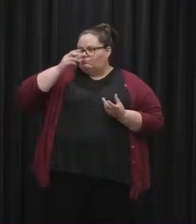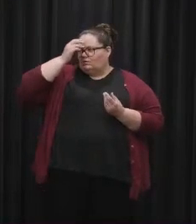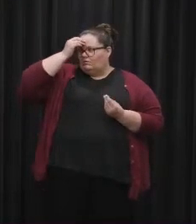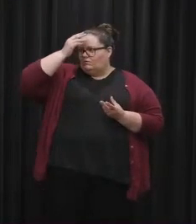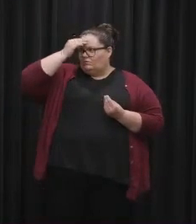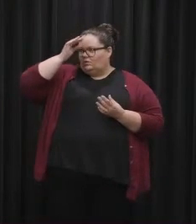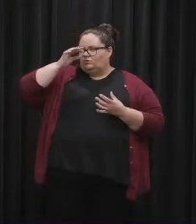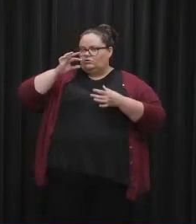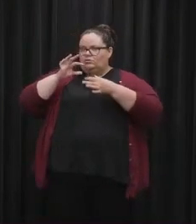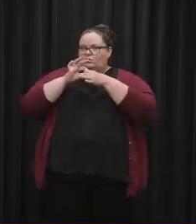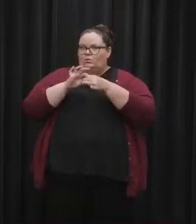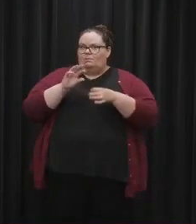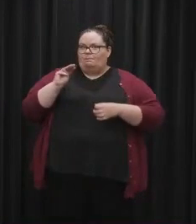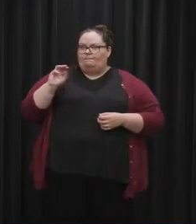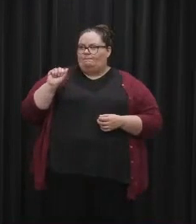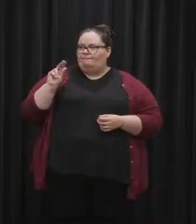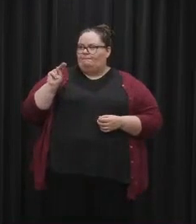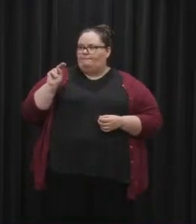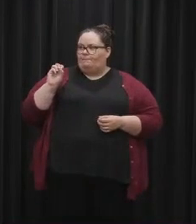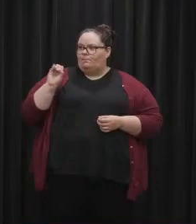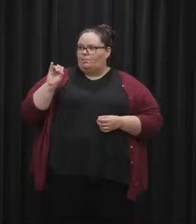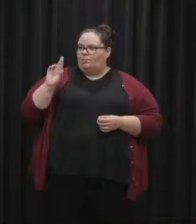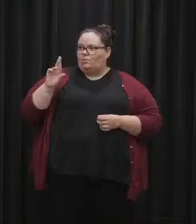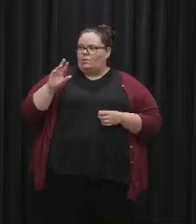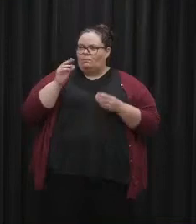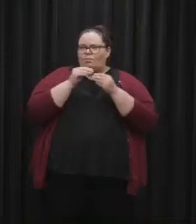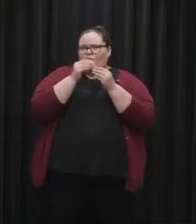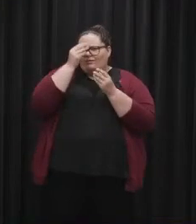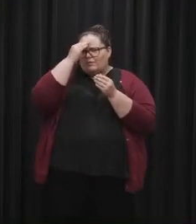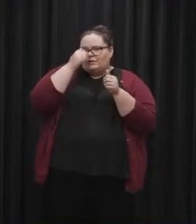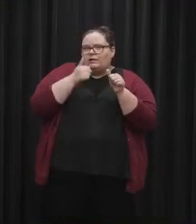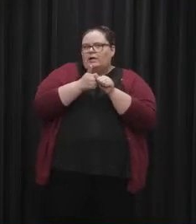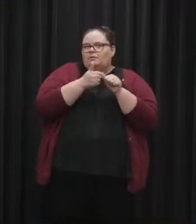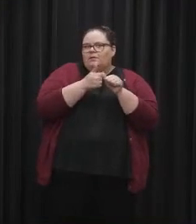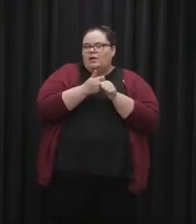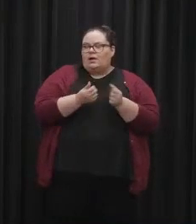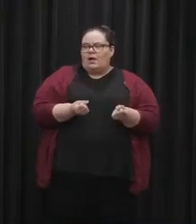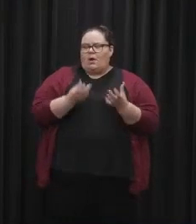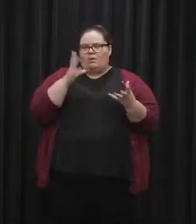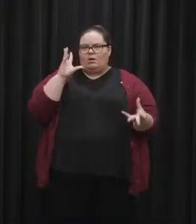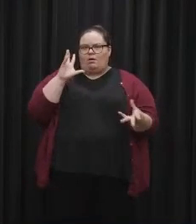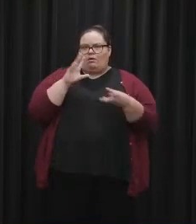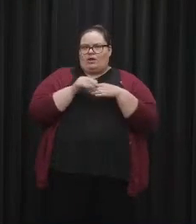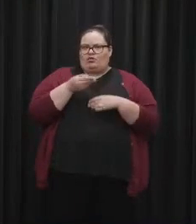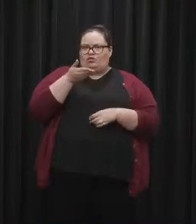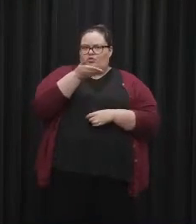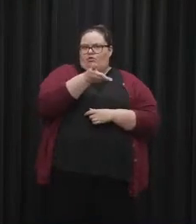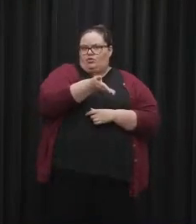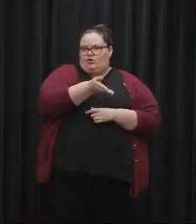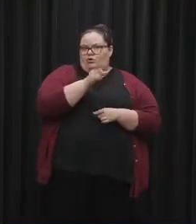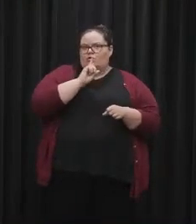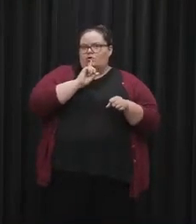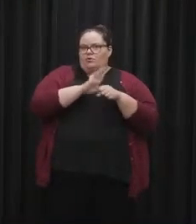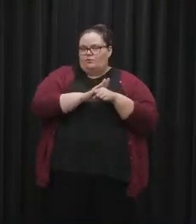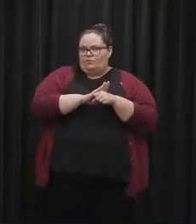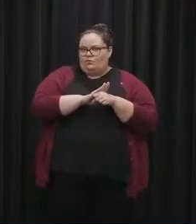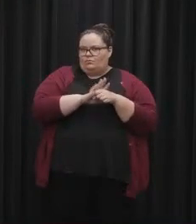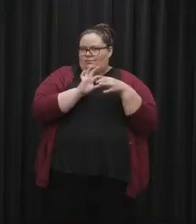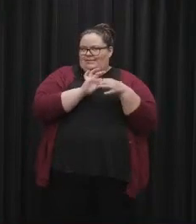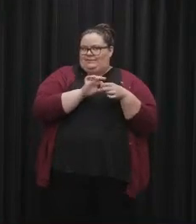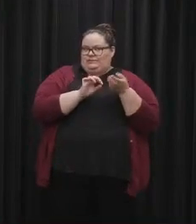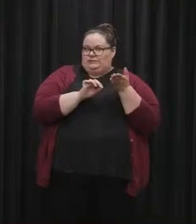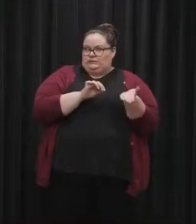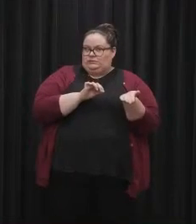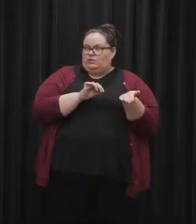an update on the outbreak at the Manoir Notre Dame, please? I'd like to know how many cases are now confirmed linked to